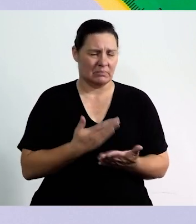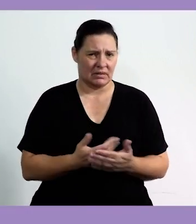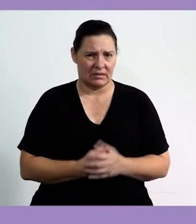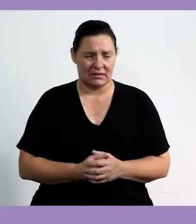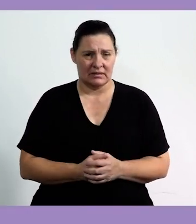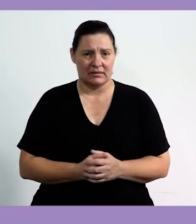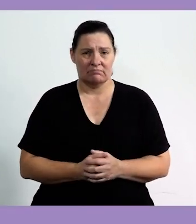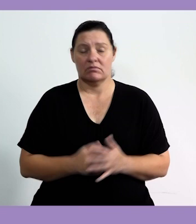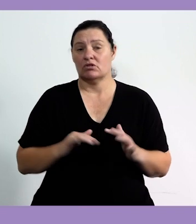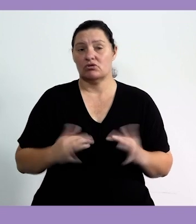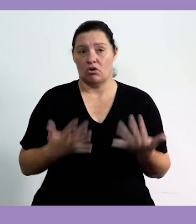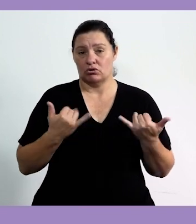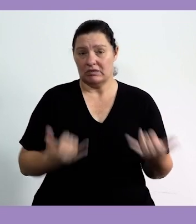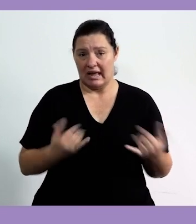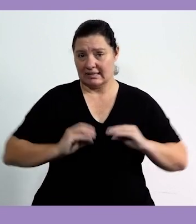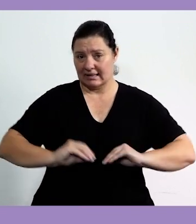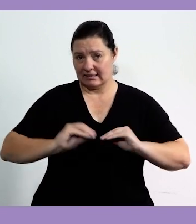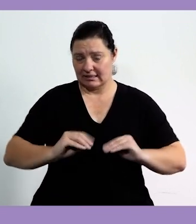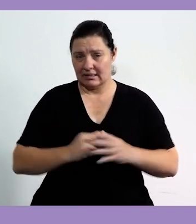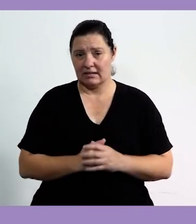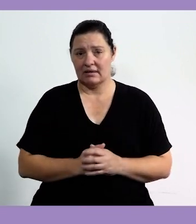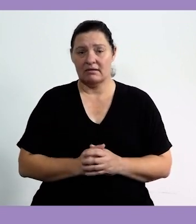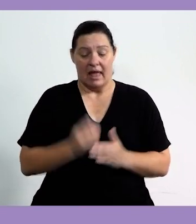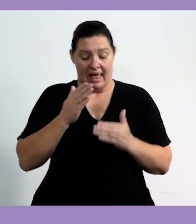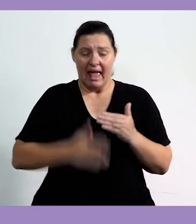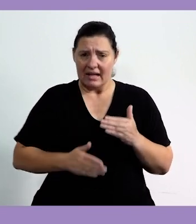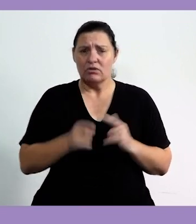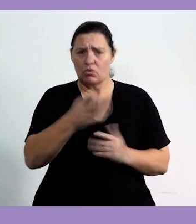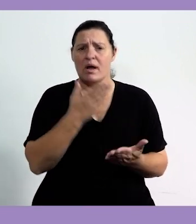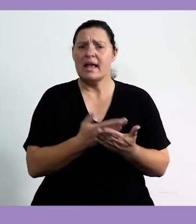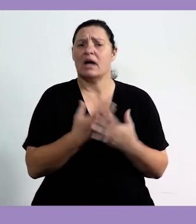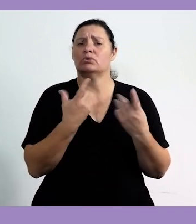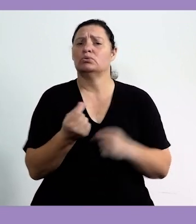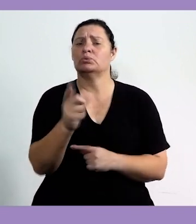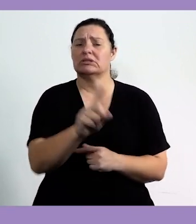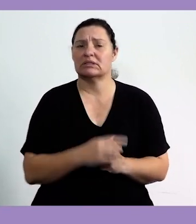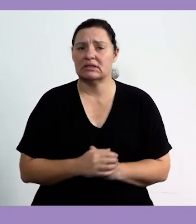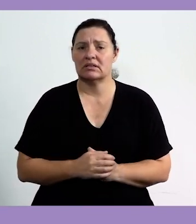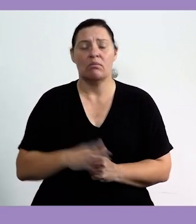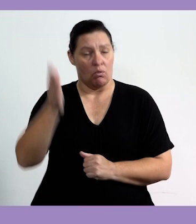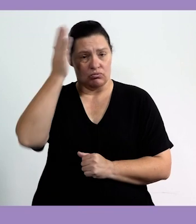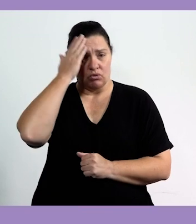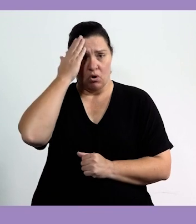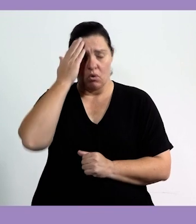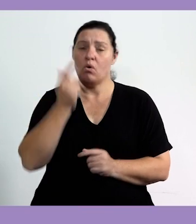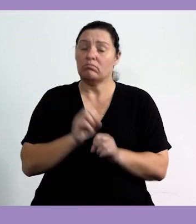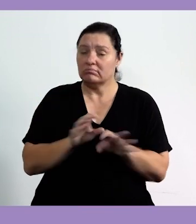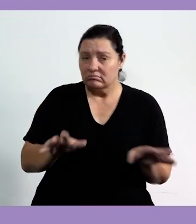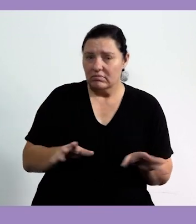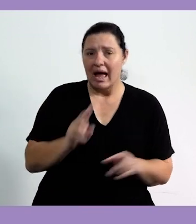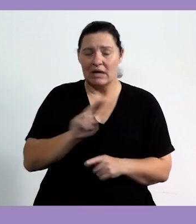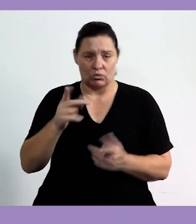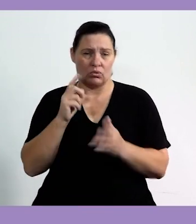is possible. So in today's lesson, by the end of the lesson, you will be able to know and use the